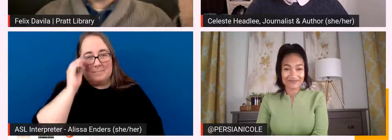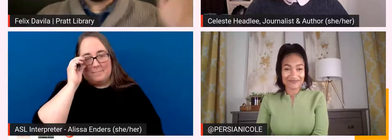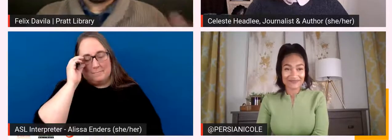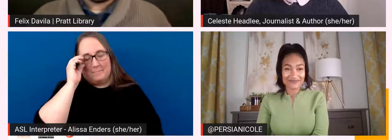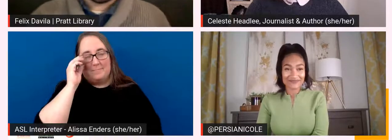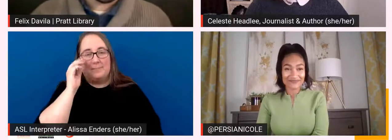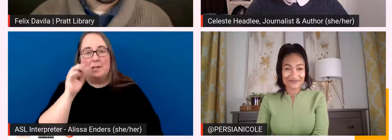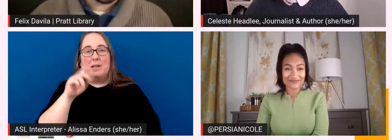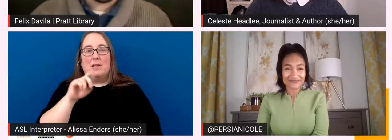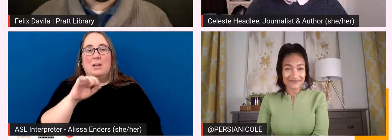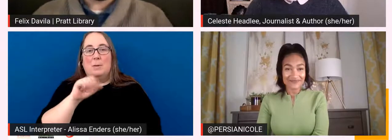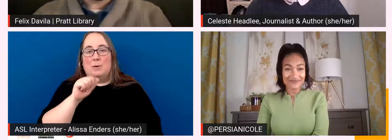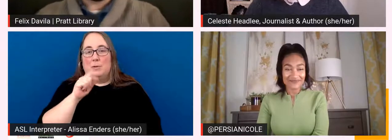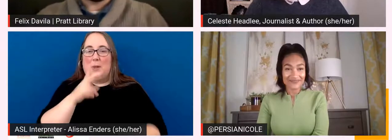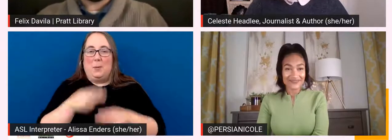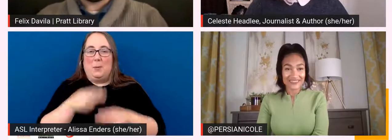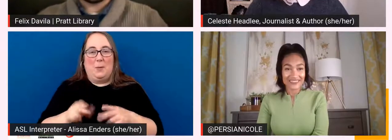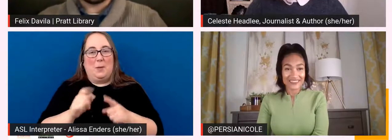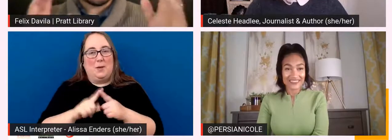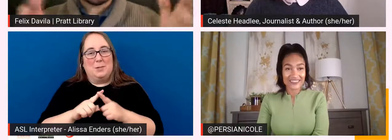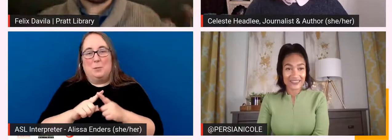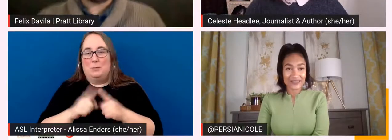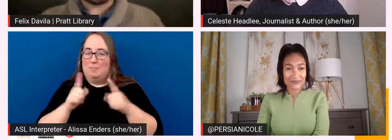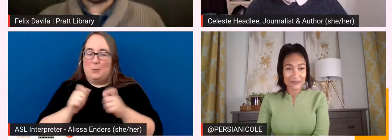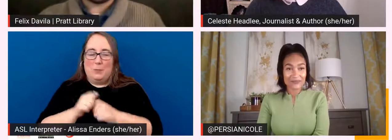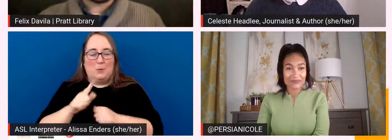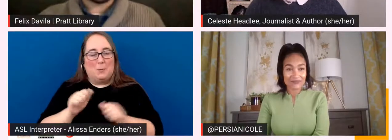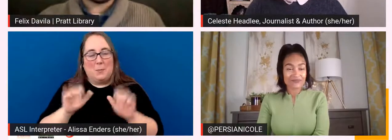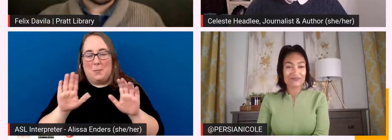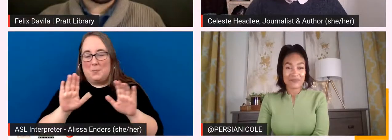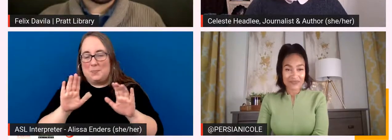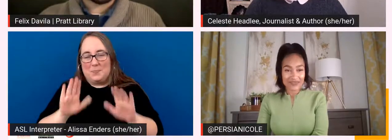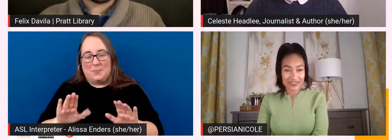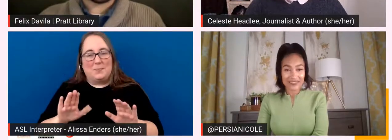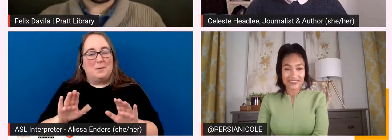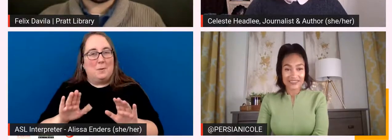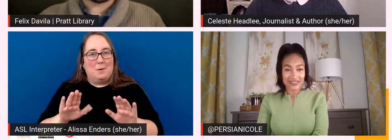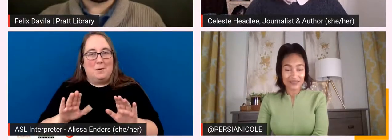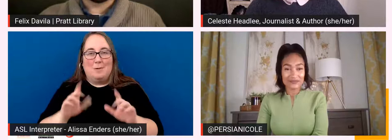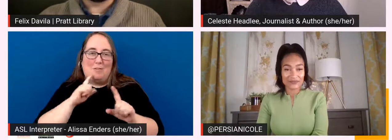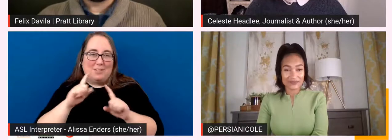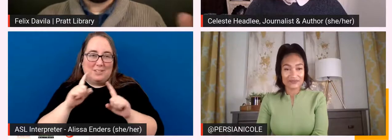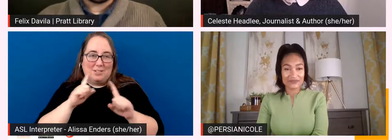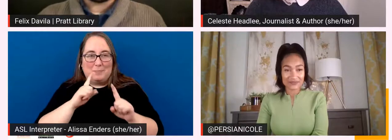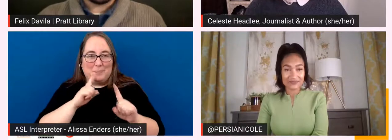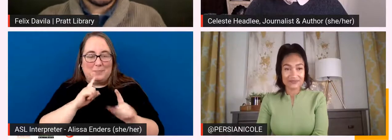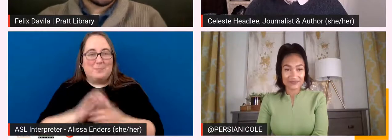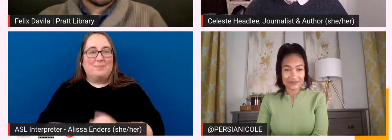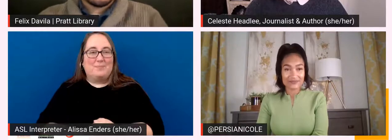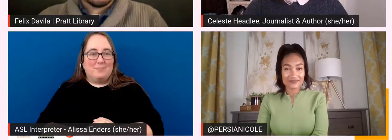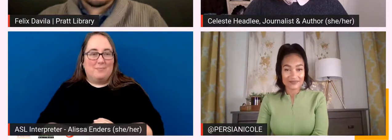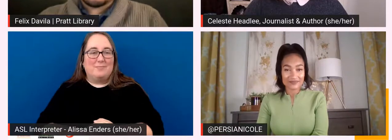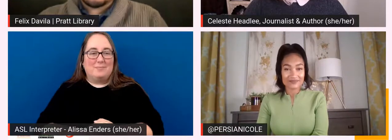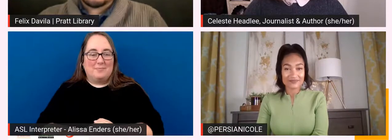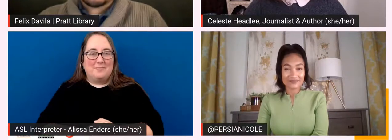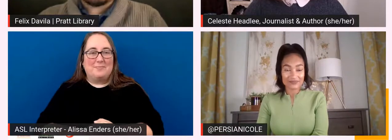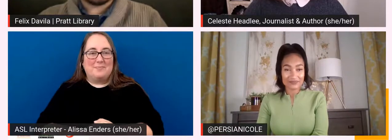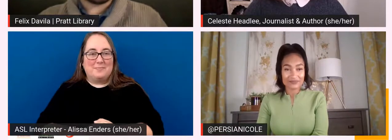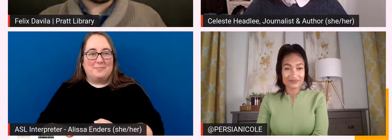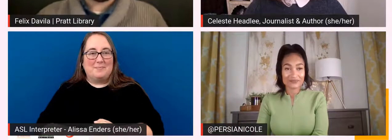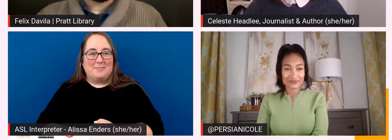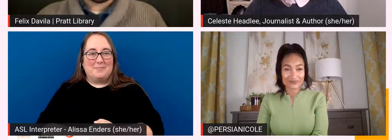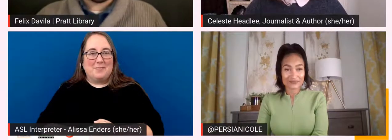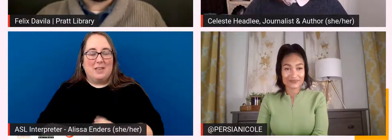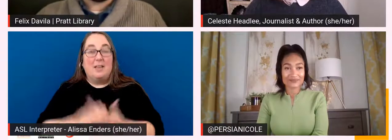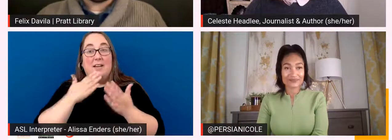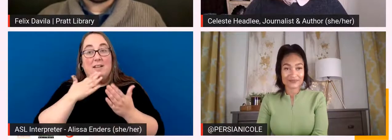Well, Persia, really quick, I just want to echo what you said. This was a tremendously impactful conversation. So very, very thankful